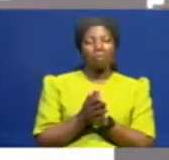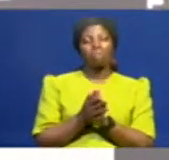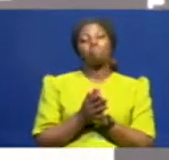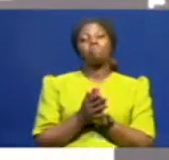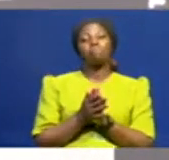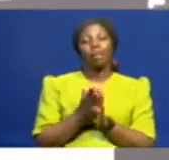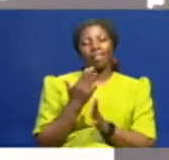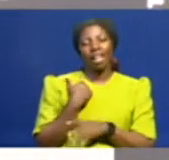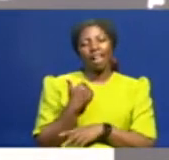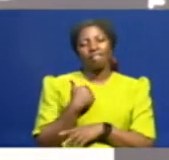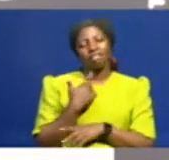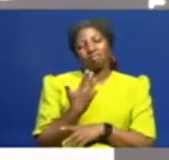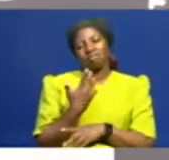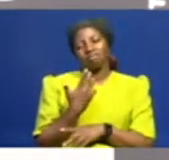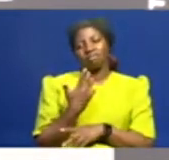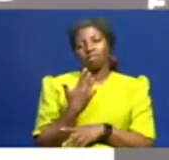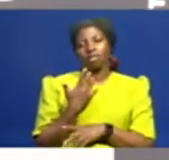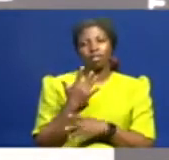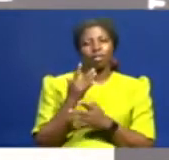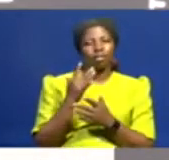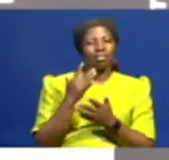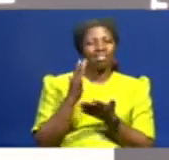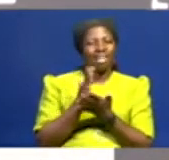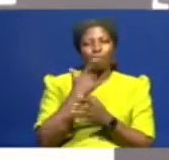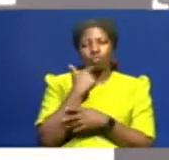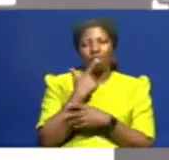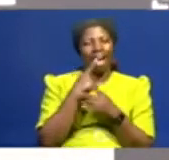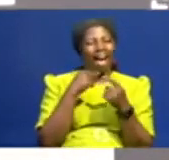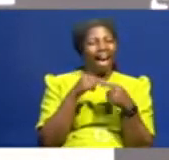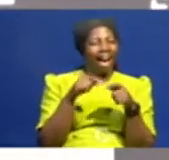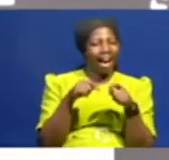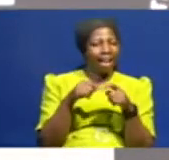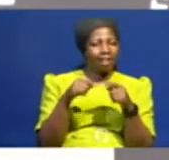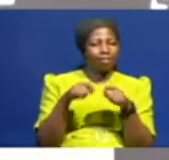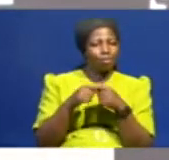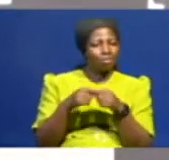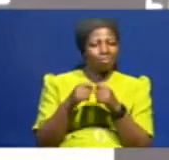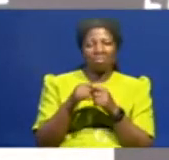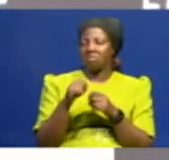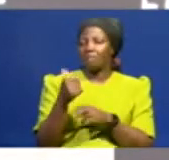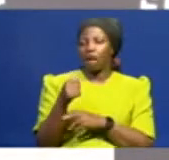hatuna major injury, sana sana kwa major players. Tuko na minor injury,